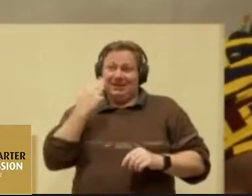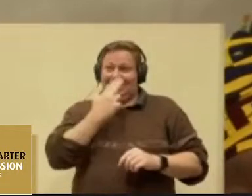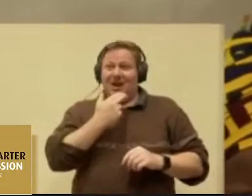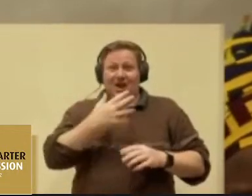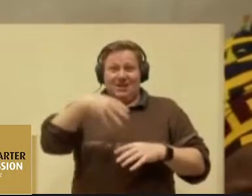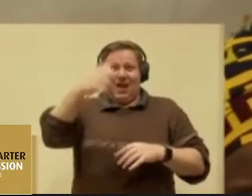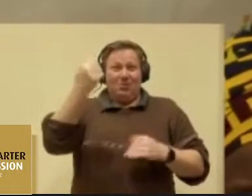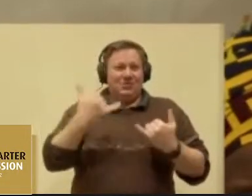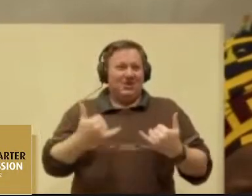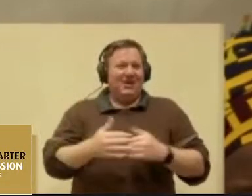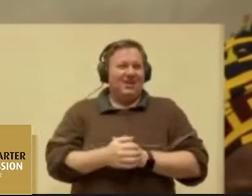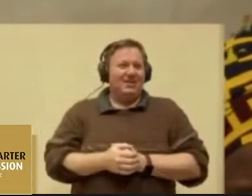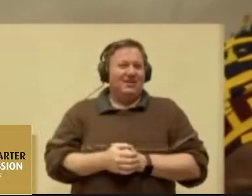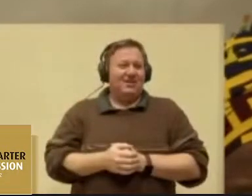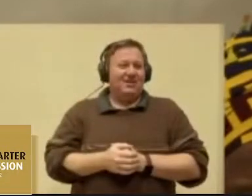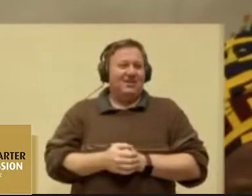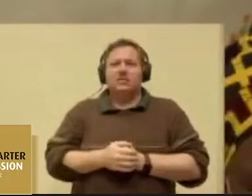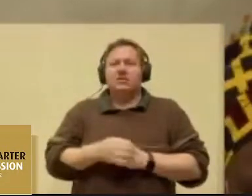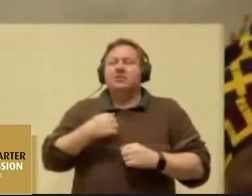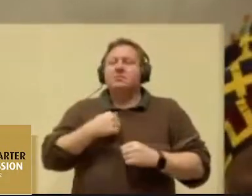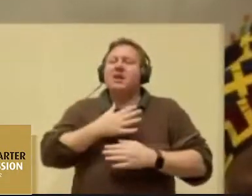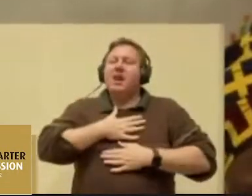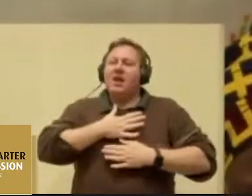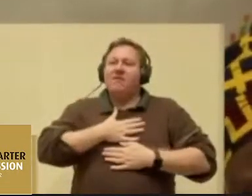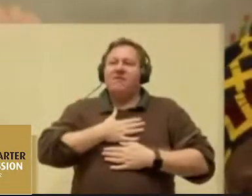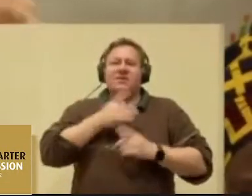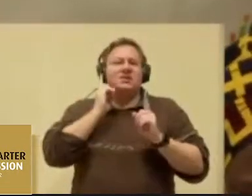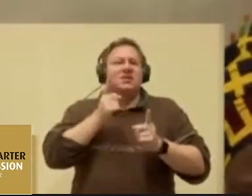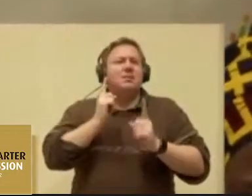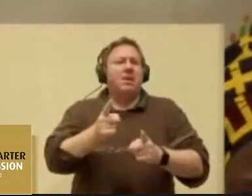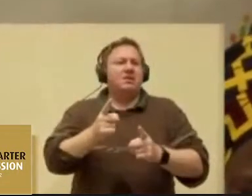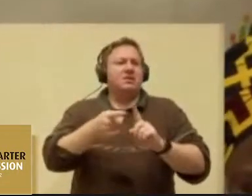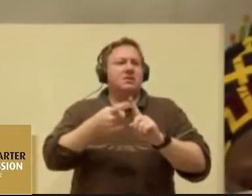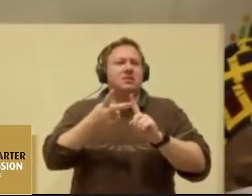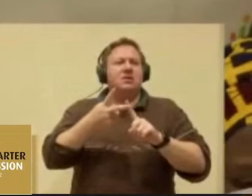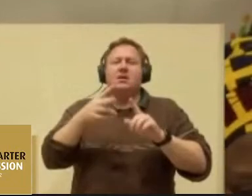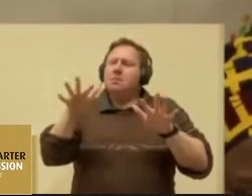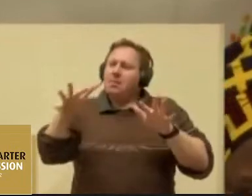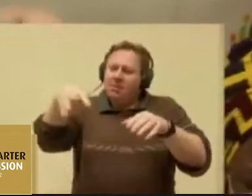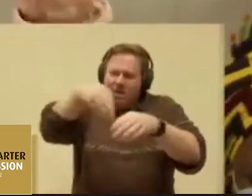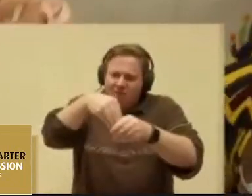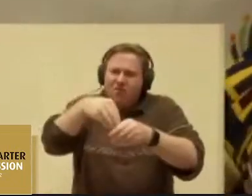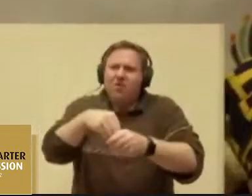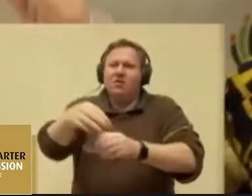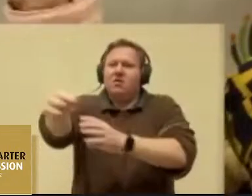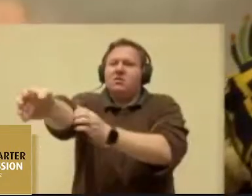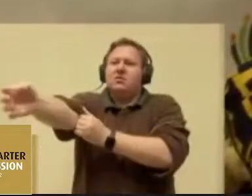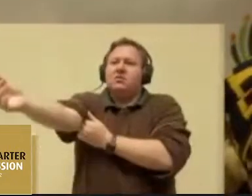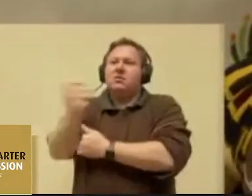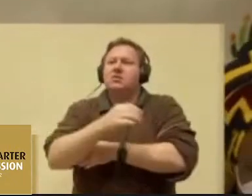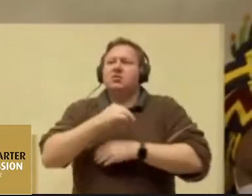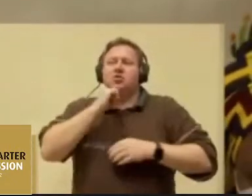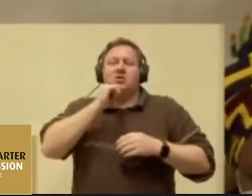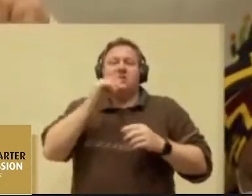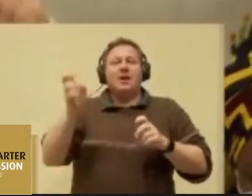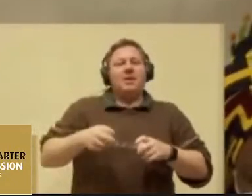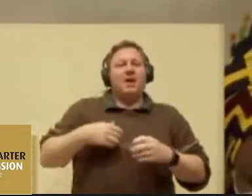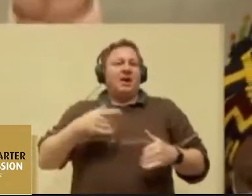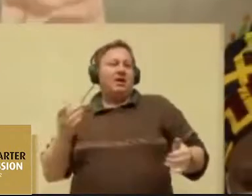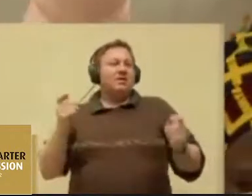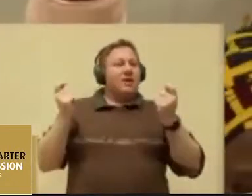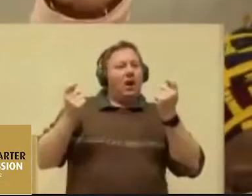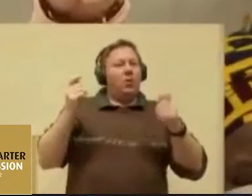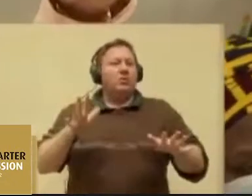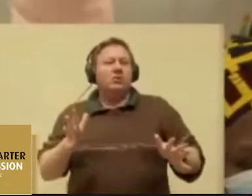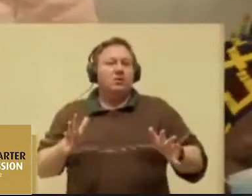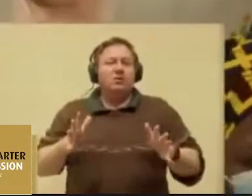today but what i love is the discipline and the participation you didn't come here to come to town you come here